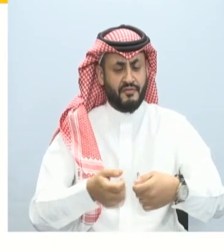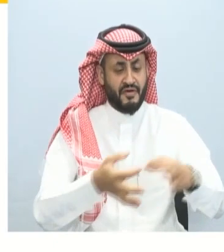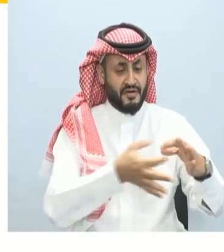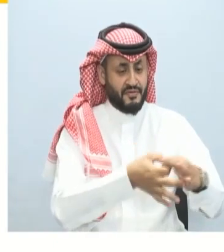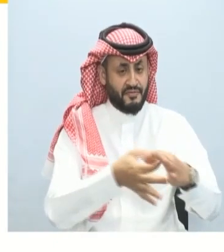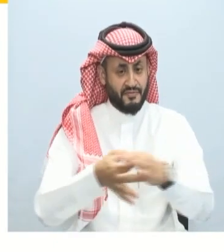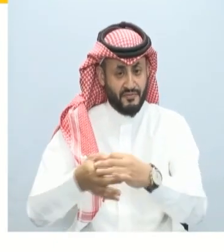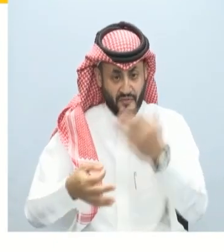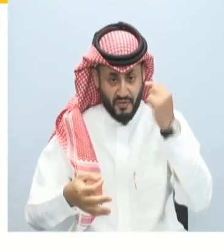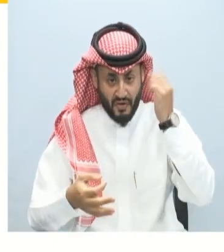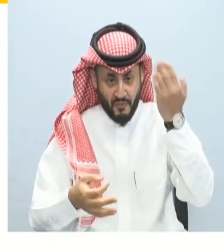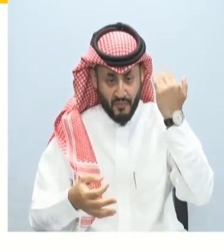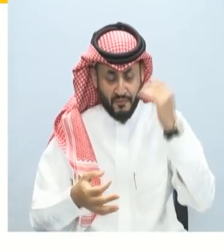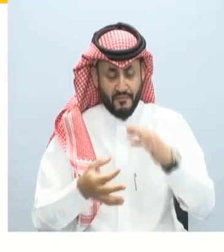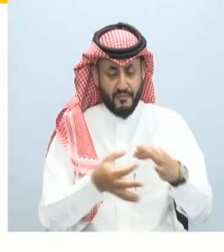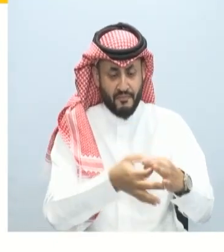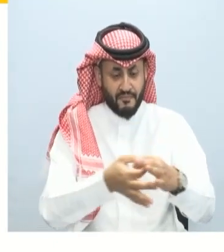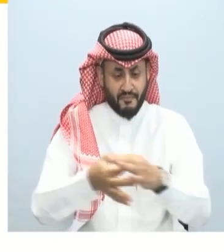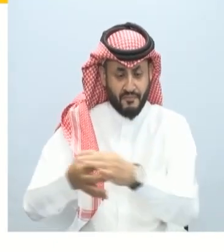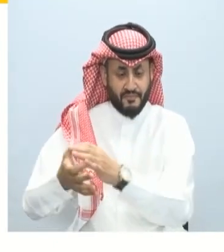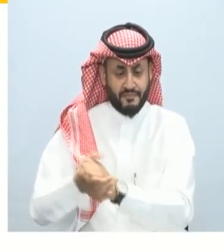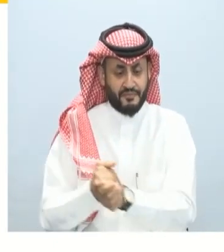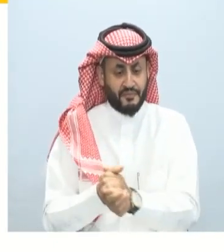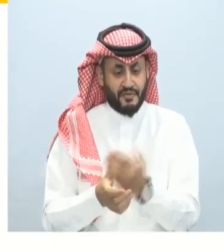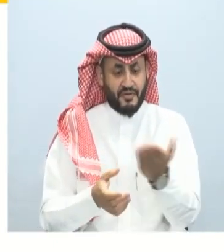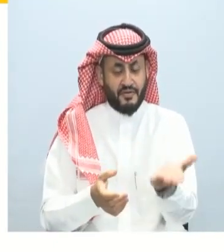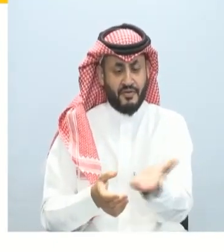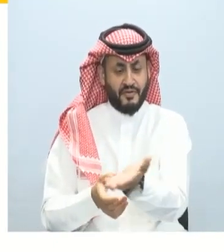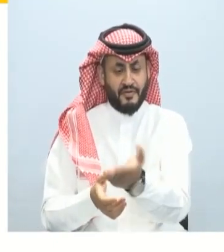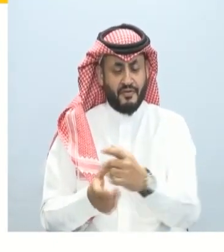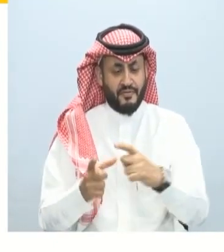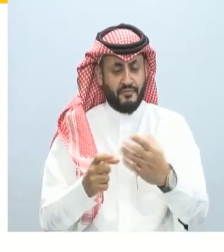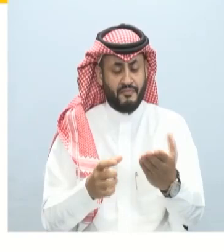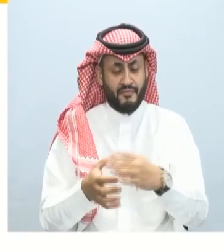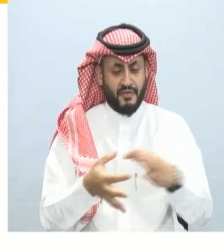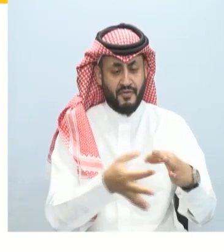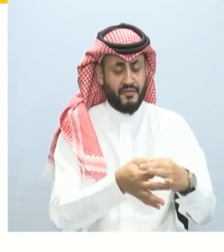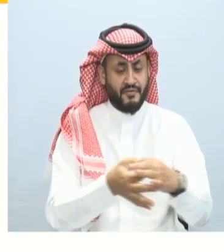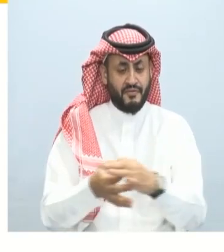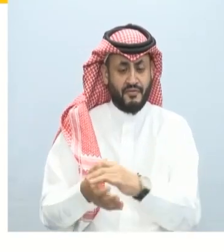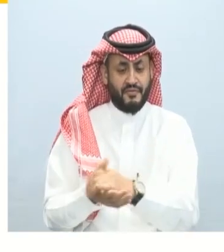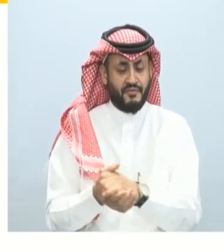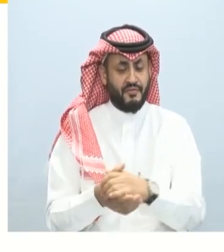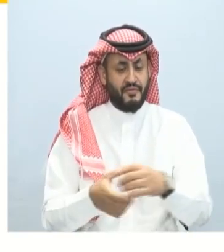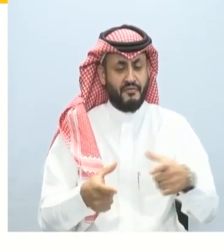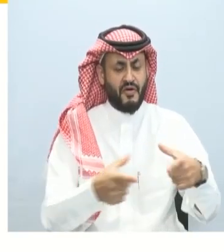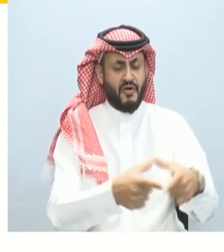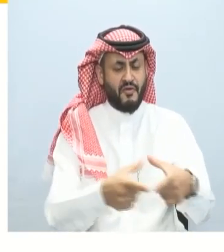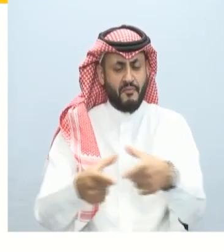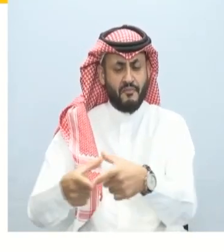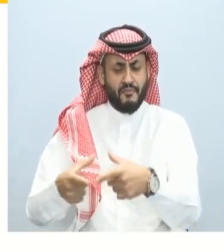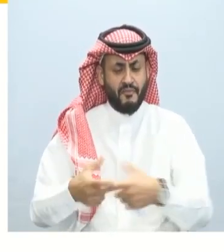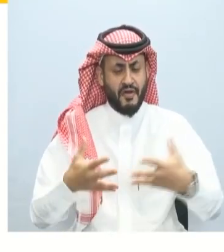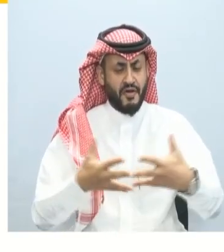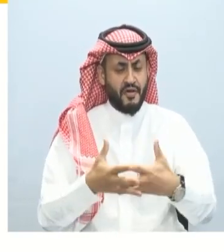chain is one of the words that we studied. So if you remember that we talked about this kind of chain or a group of businesses